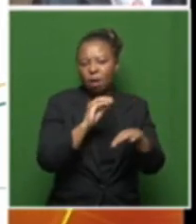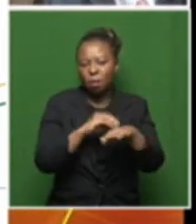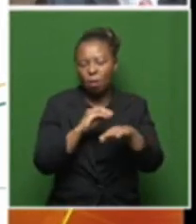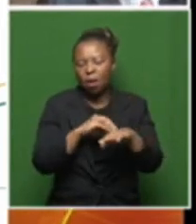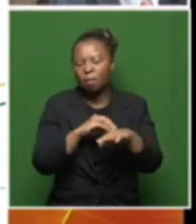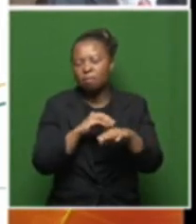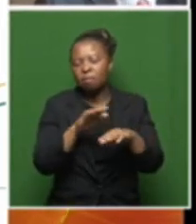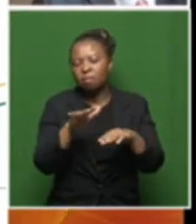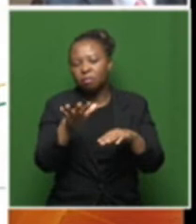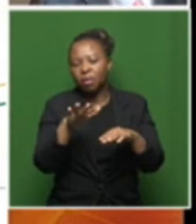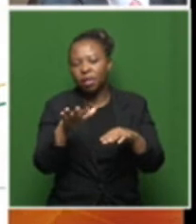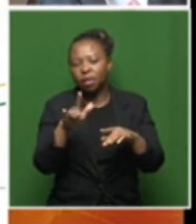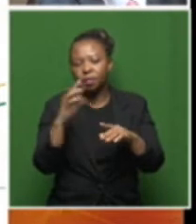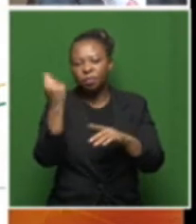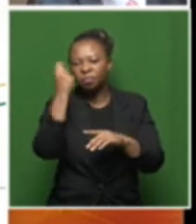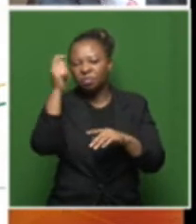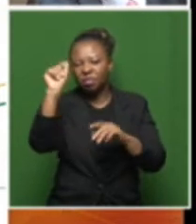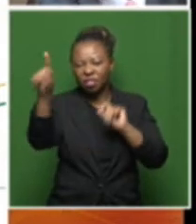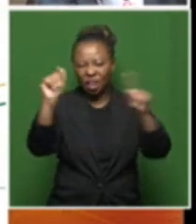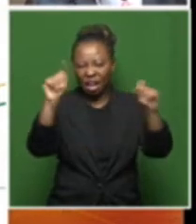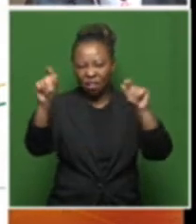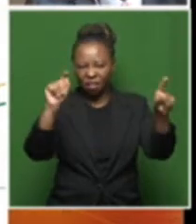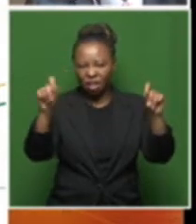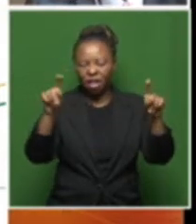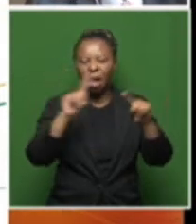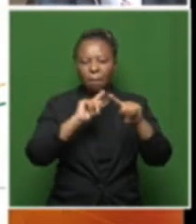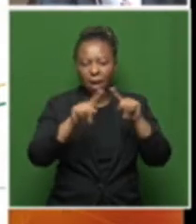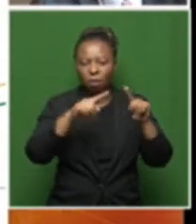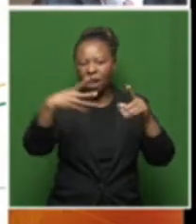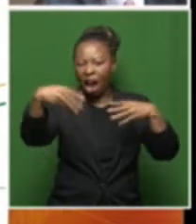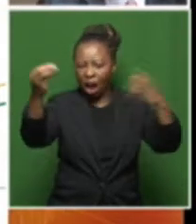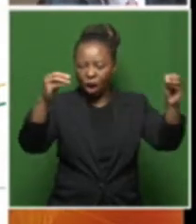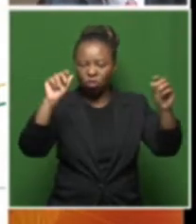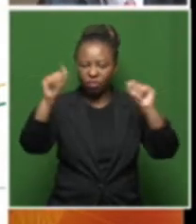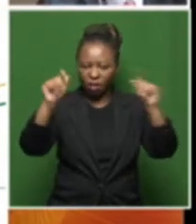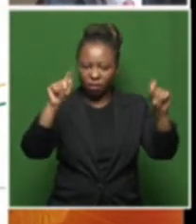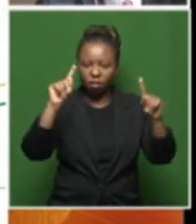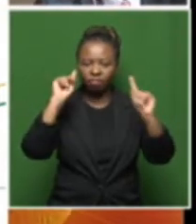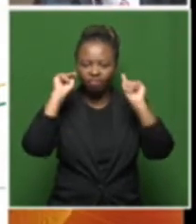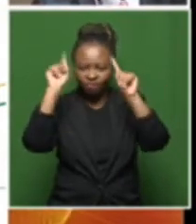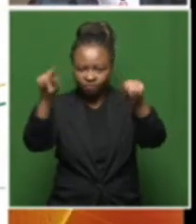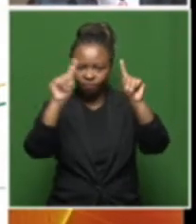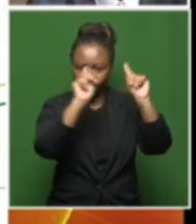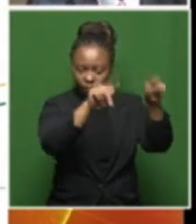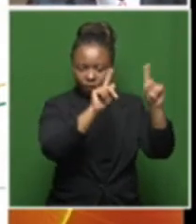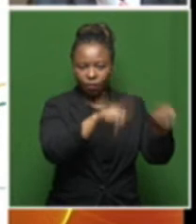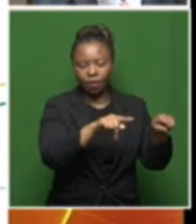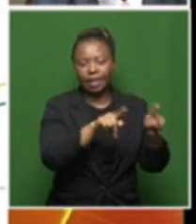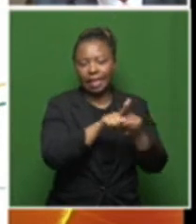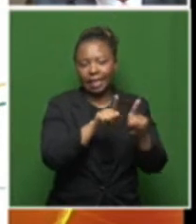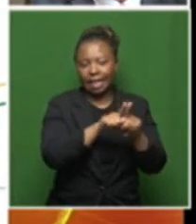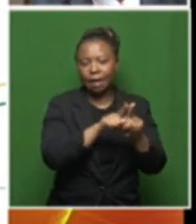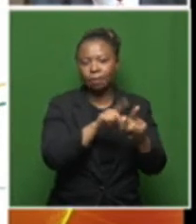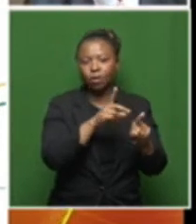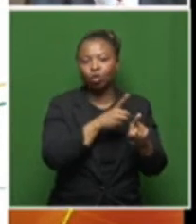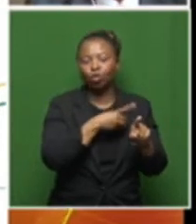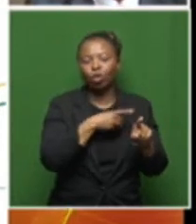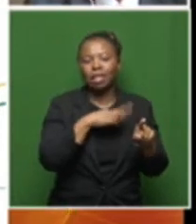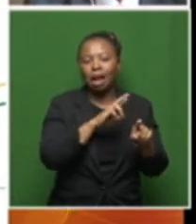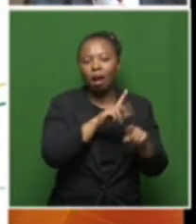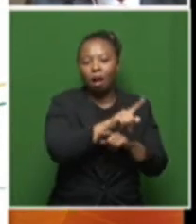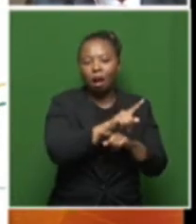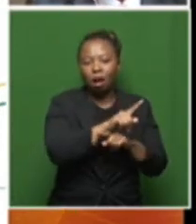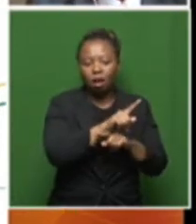faraway, distant rural areas, but they are doing outreach. And you can see the trend that Dr. Klute was referring to is very